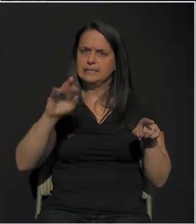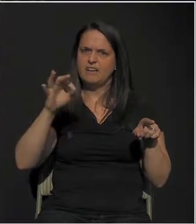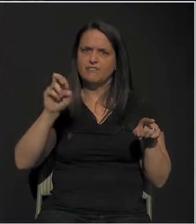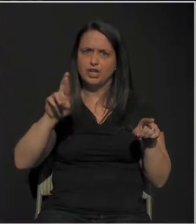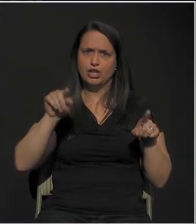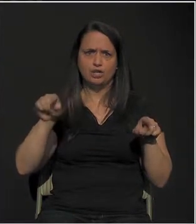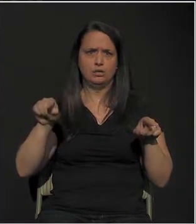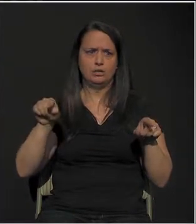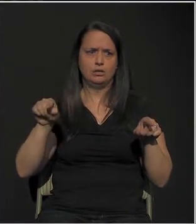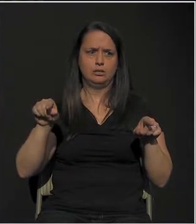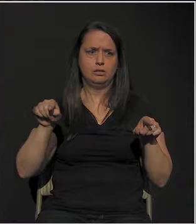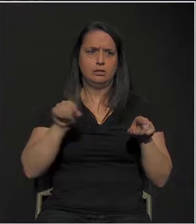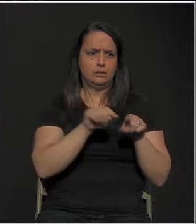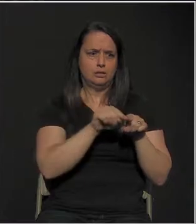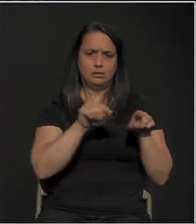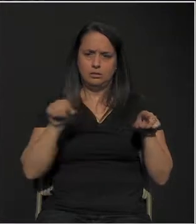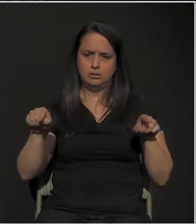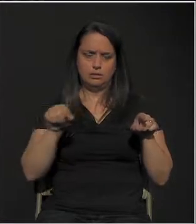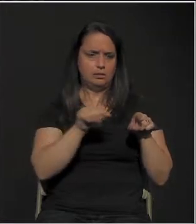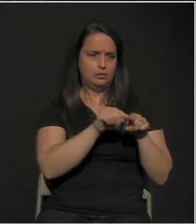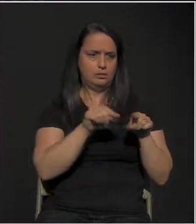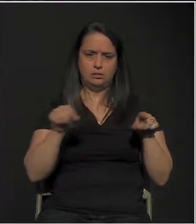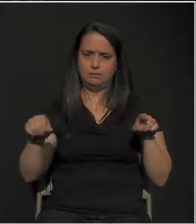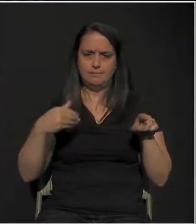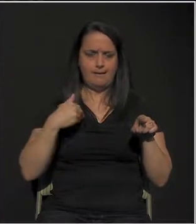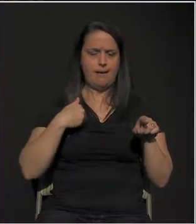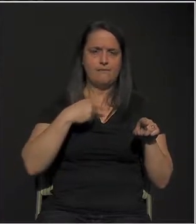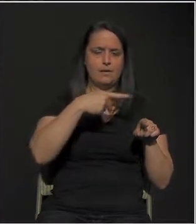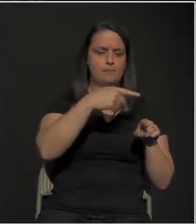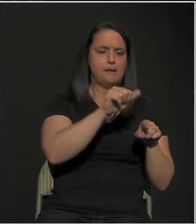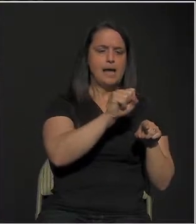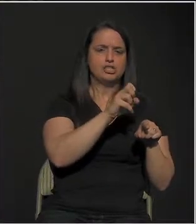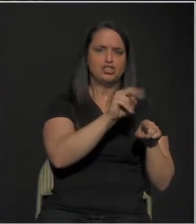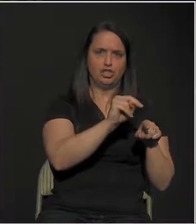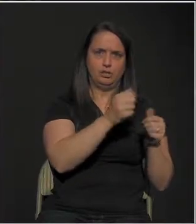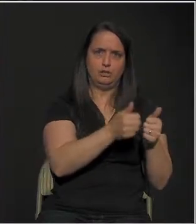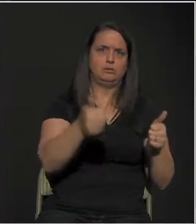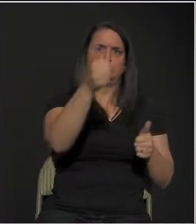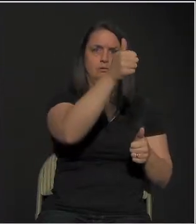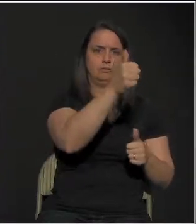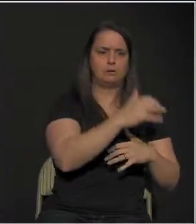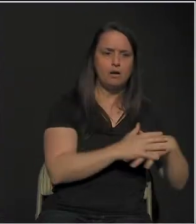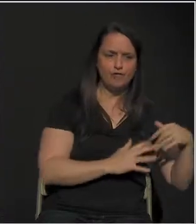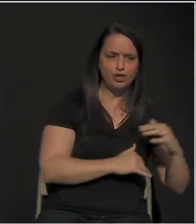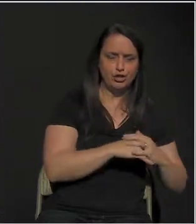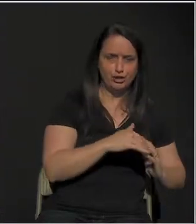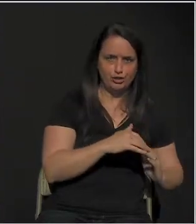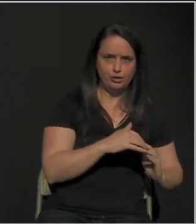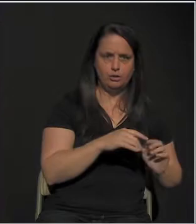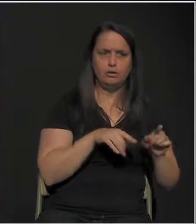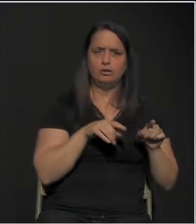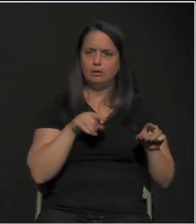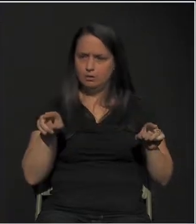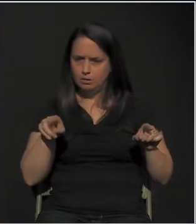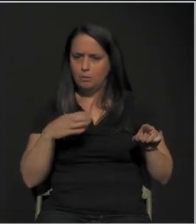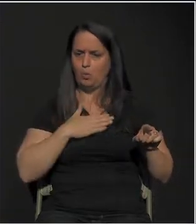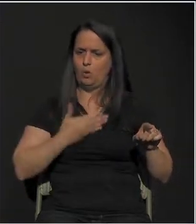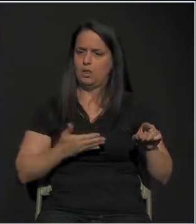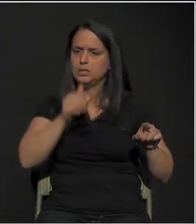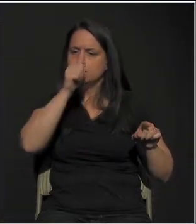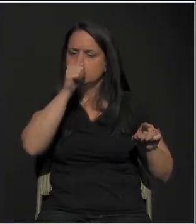That's what being passion or having passion over being comfortable is all about, is being willing to